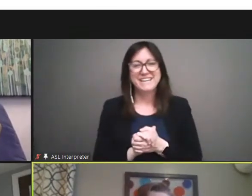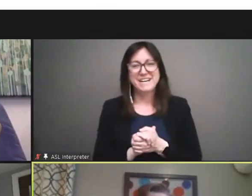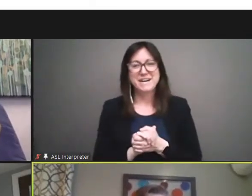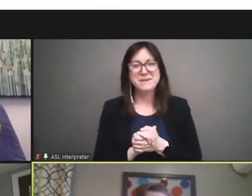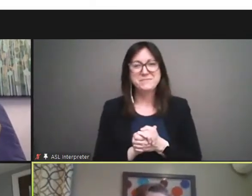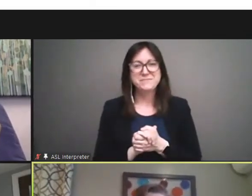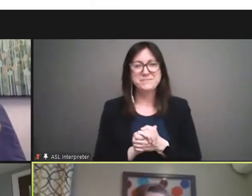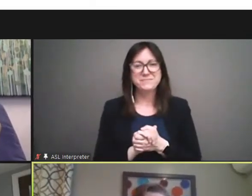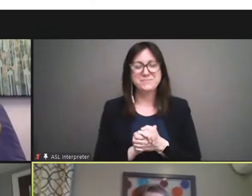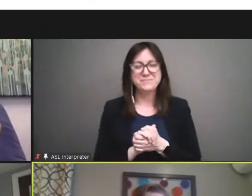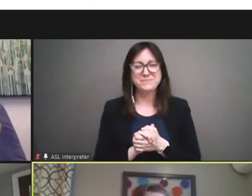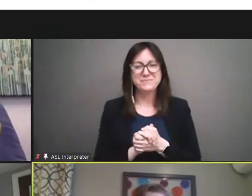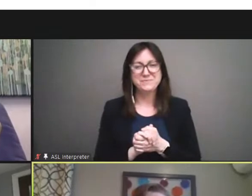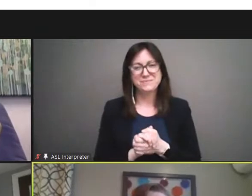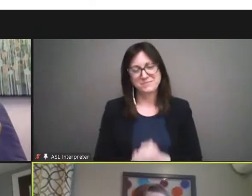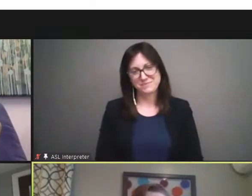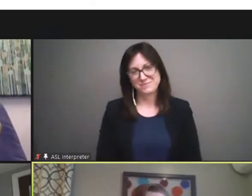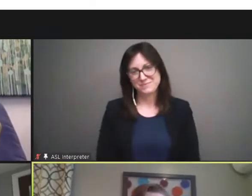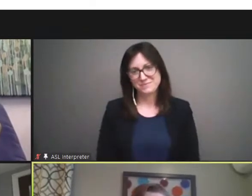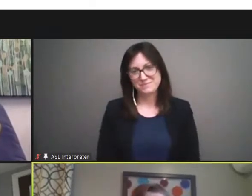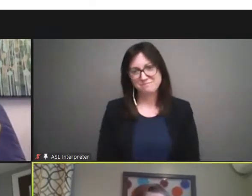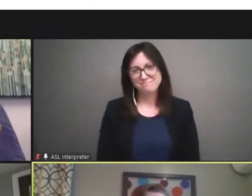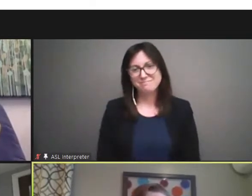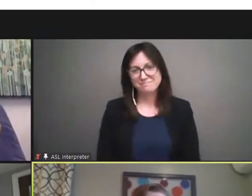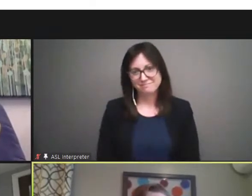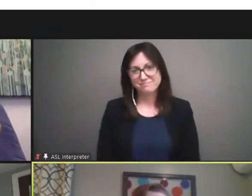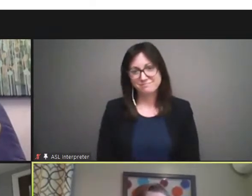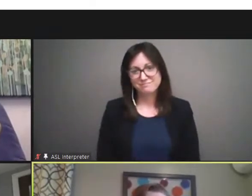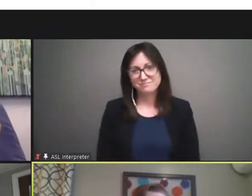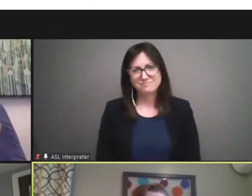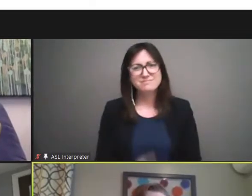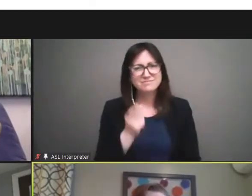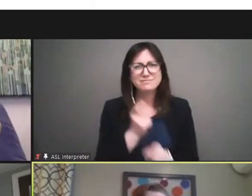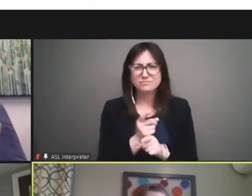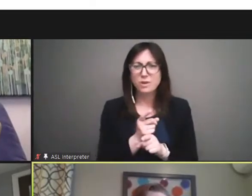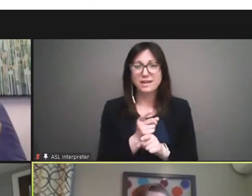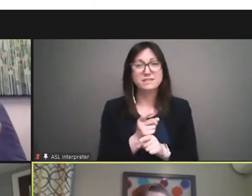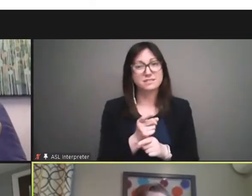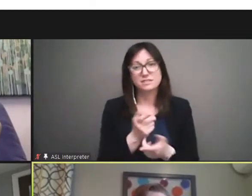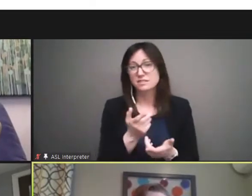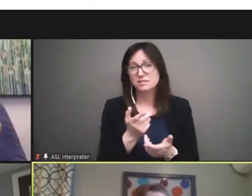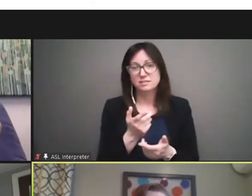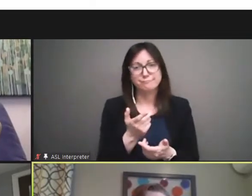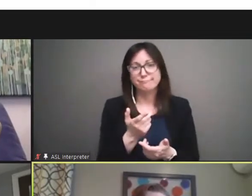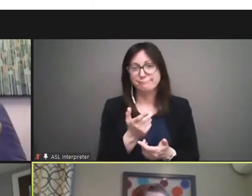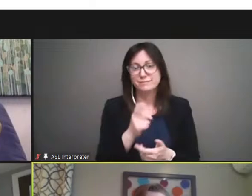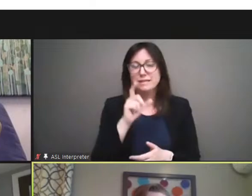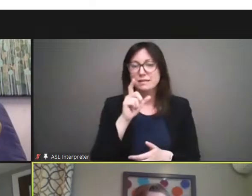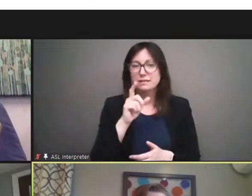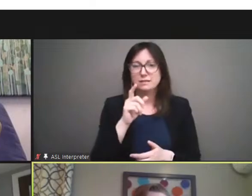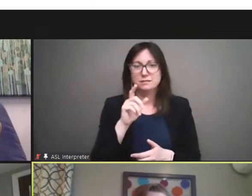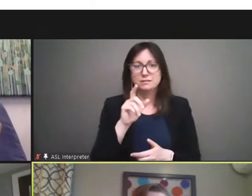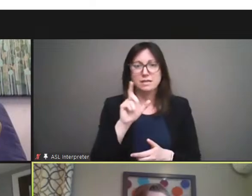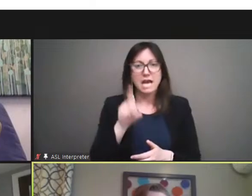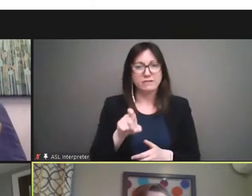I think, like you've said, the action really has to be there. there has to be